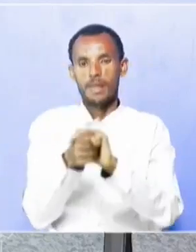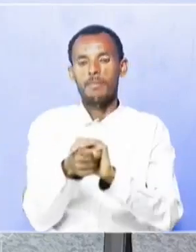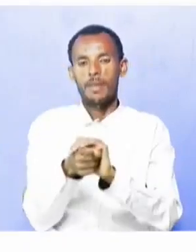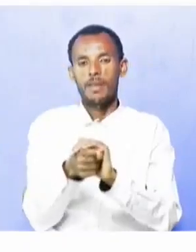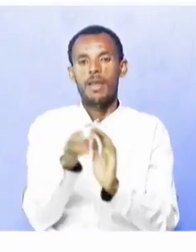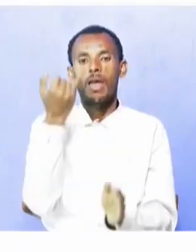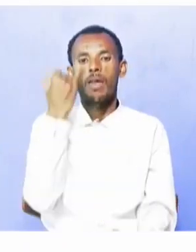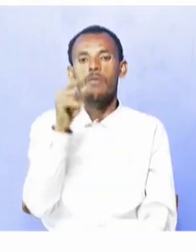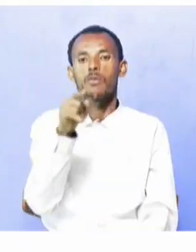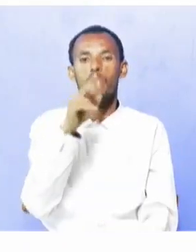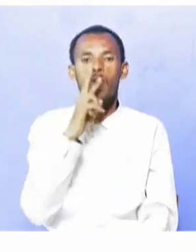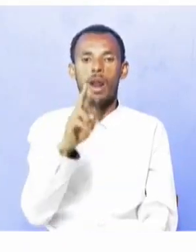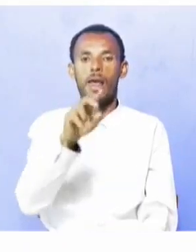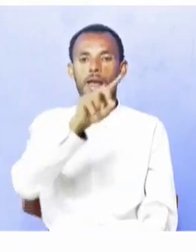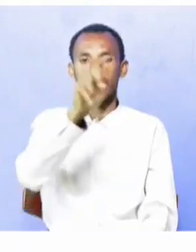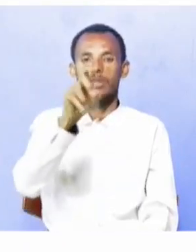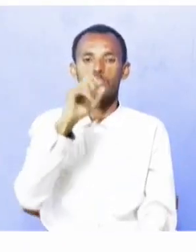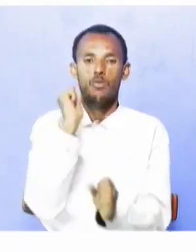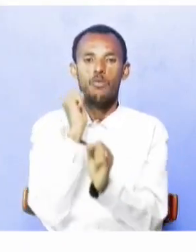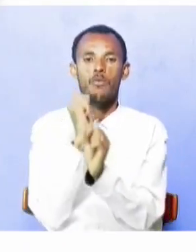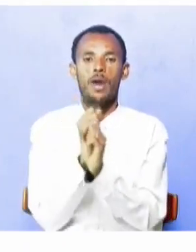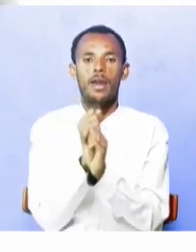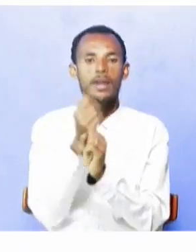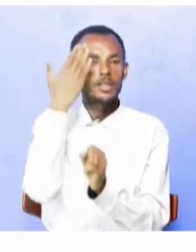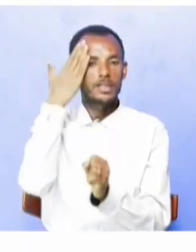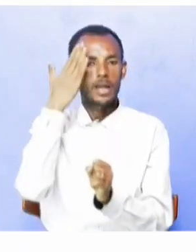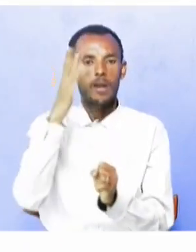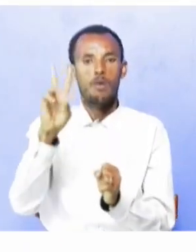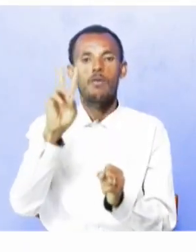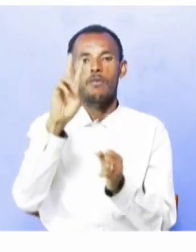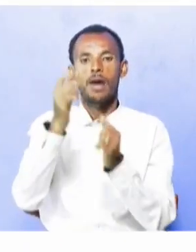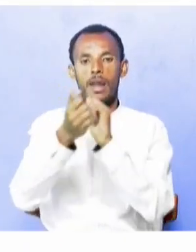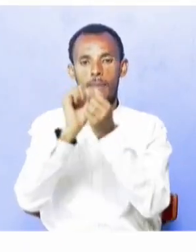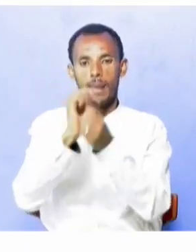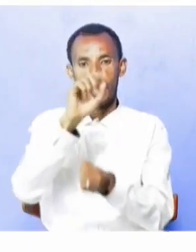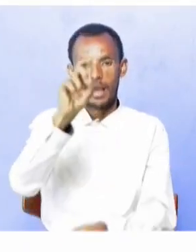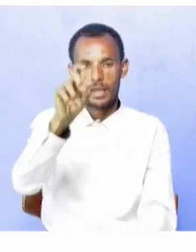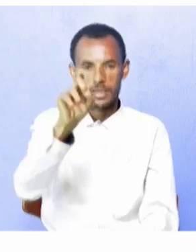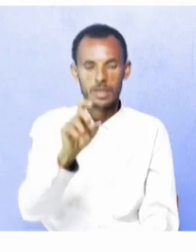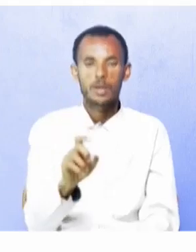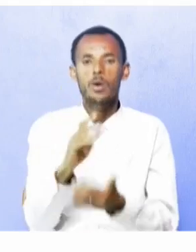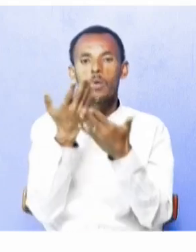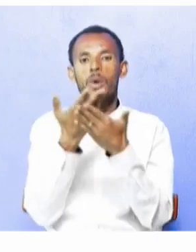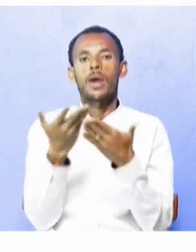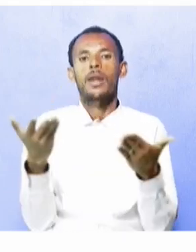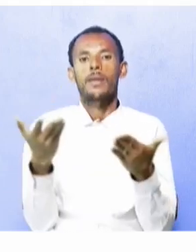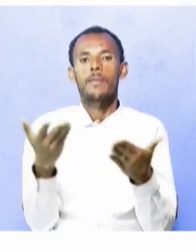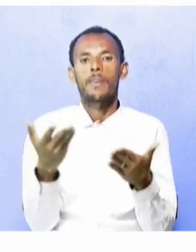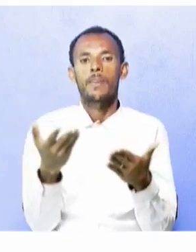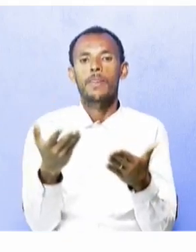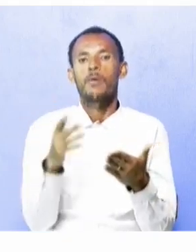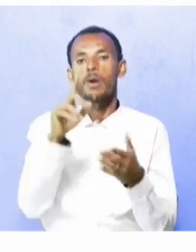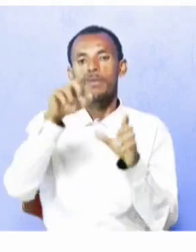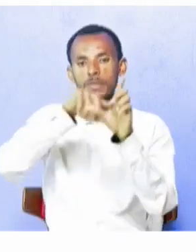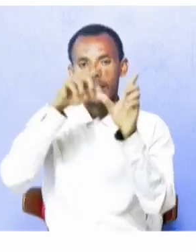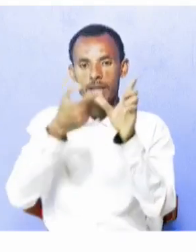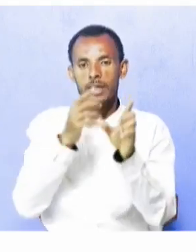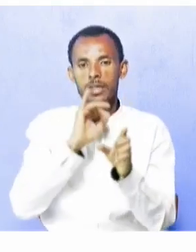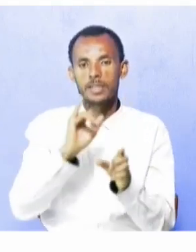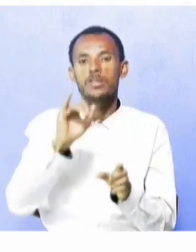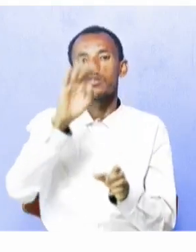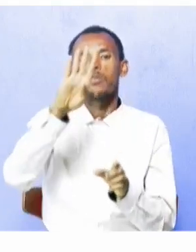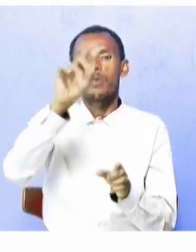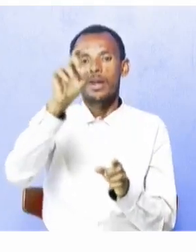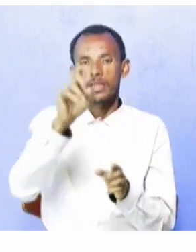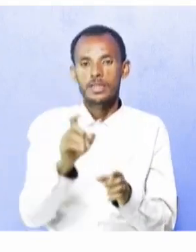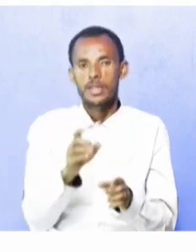if you are asked to find the unknown variable x, where one of the angles is 4x, the